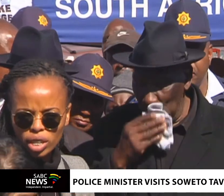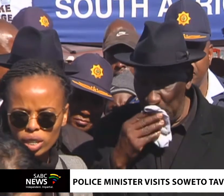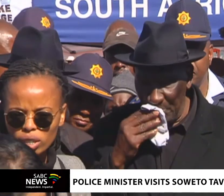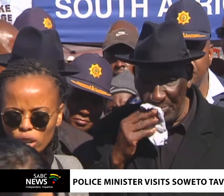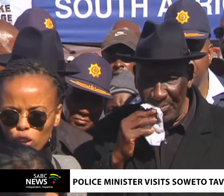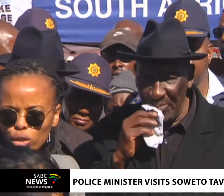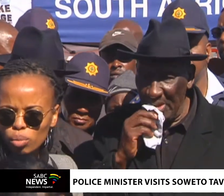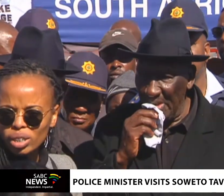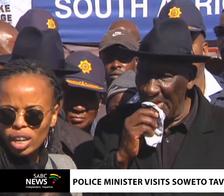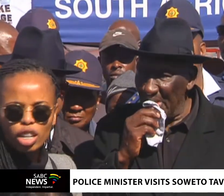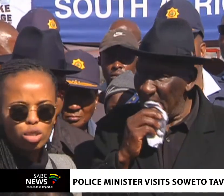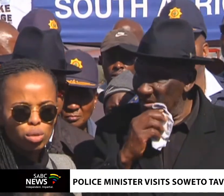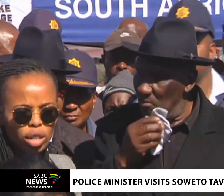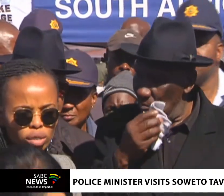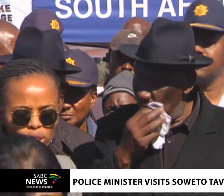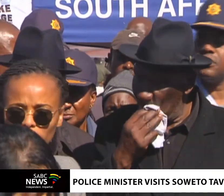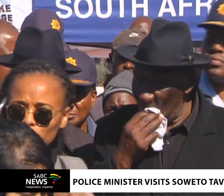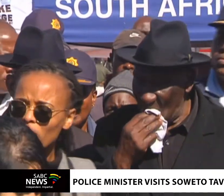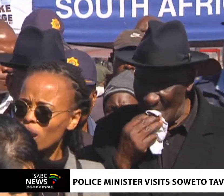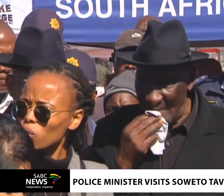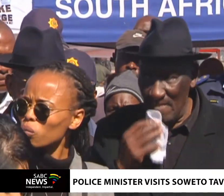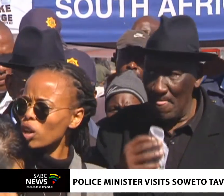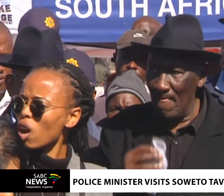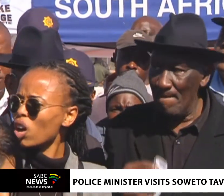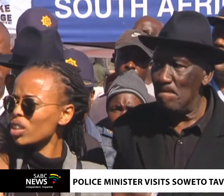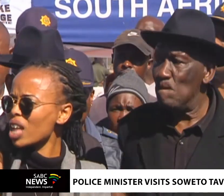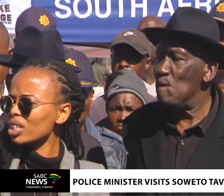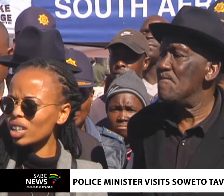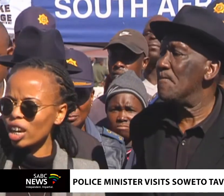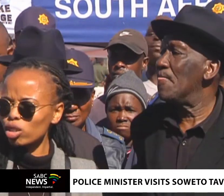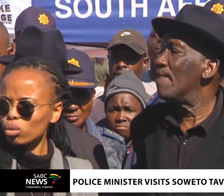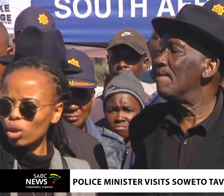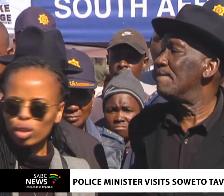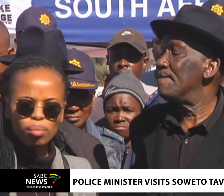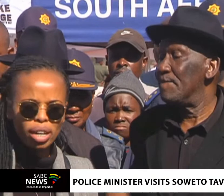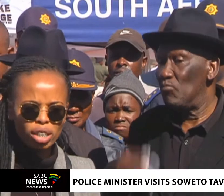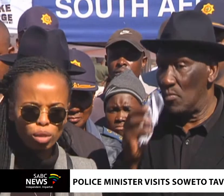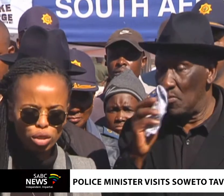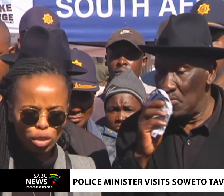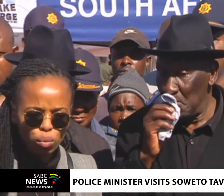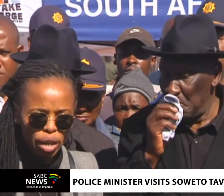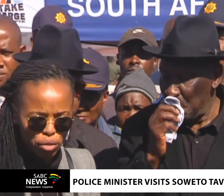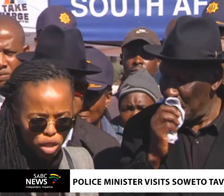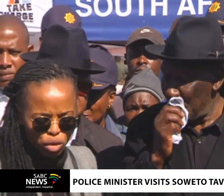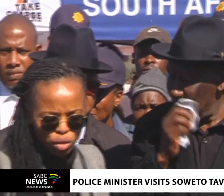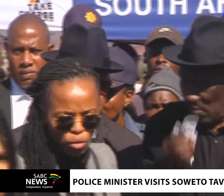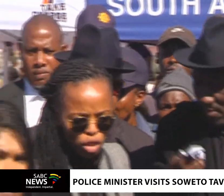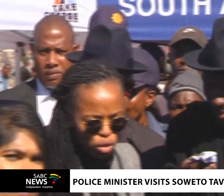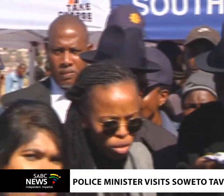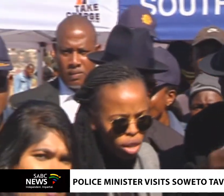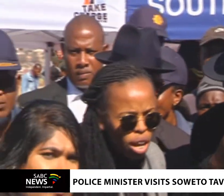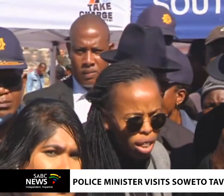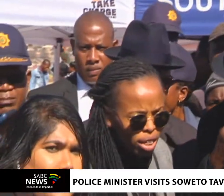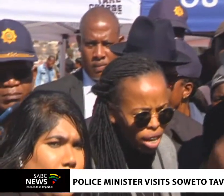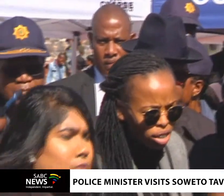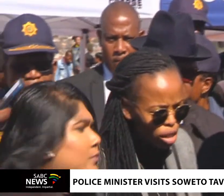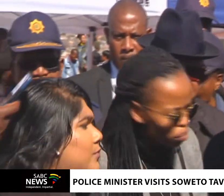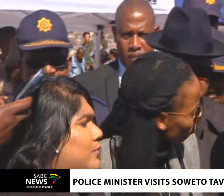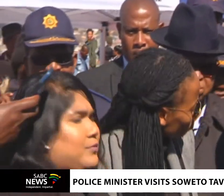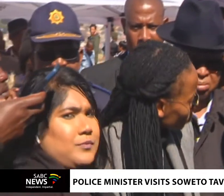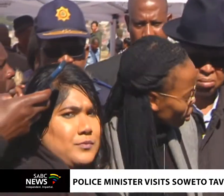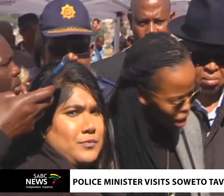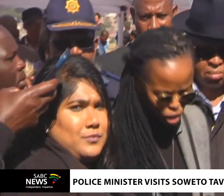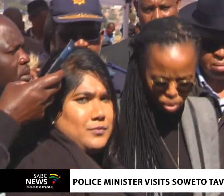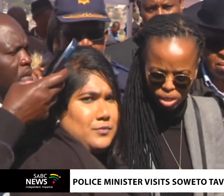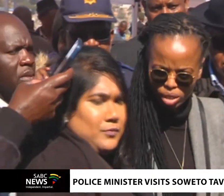5 vehicles that are going to be taken to Orlando Stadium. They are on the other side. Colonel Mate will show you where if you're interested for visuals. Thanks, team.